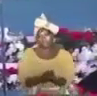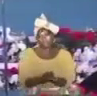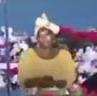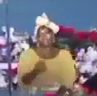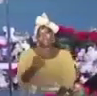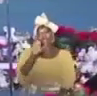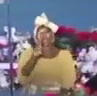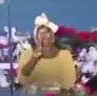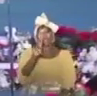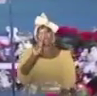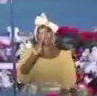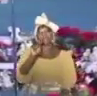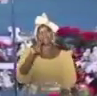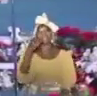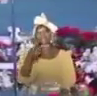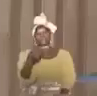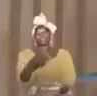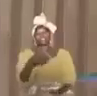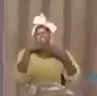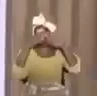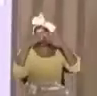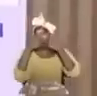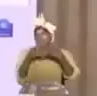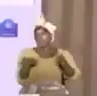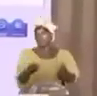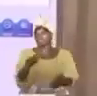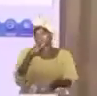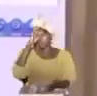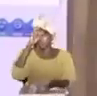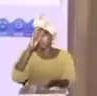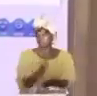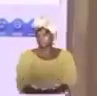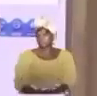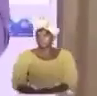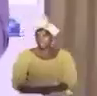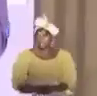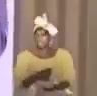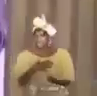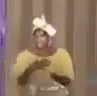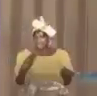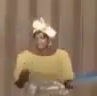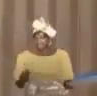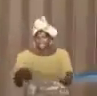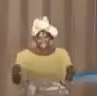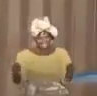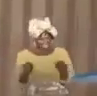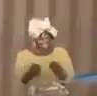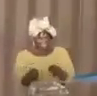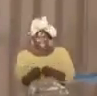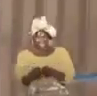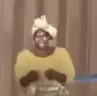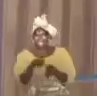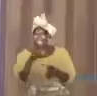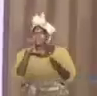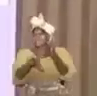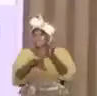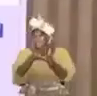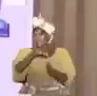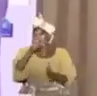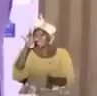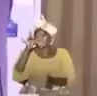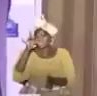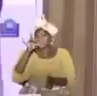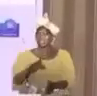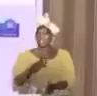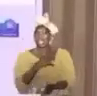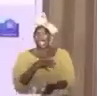her sons. Orpah lost her husband and her sons. Do you know the same kind of spirit was at work in a woman in the New Testament